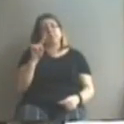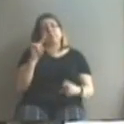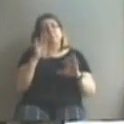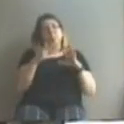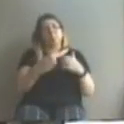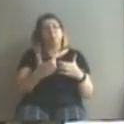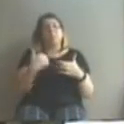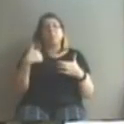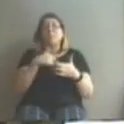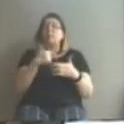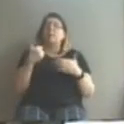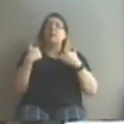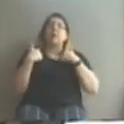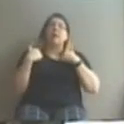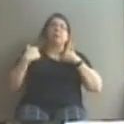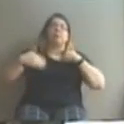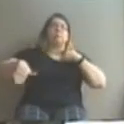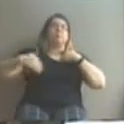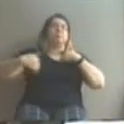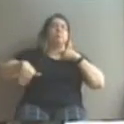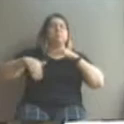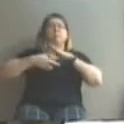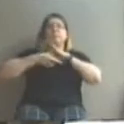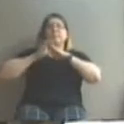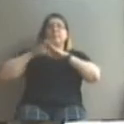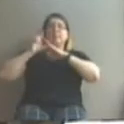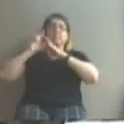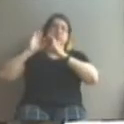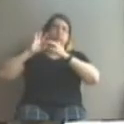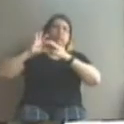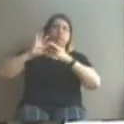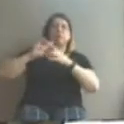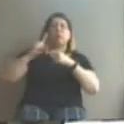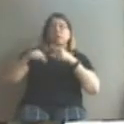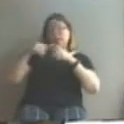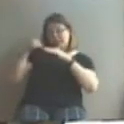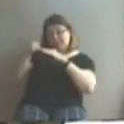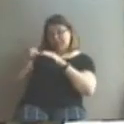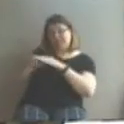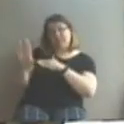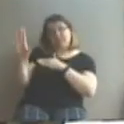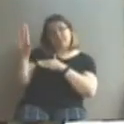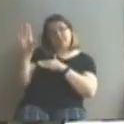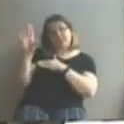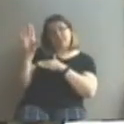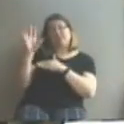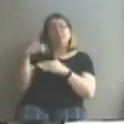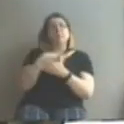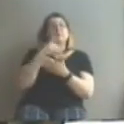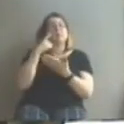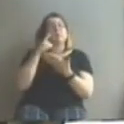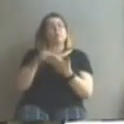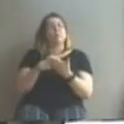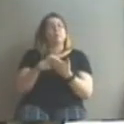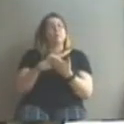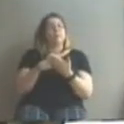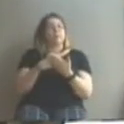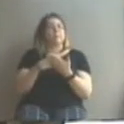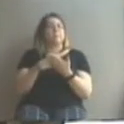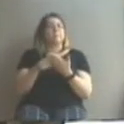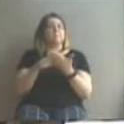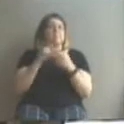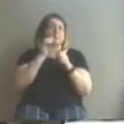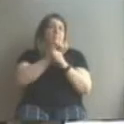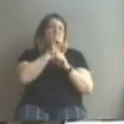are getting unbelievable reviews from our schools from when the Blitz crews come in, because what we're noticing is we're noticing